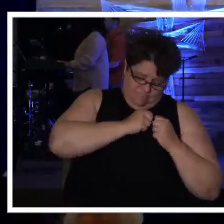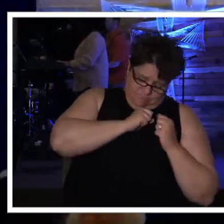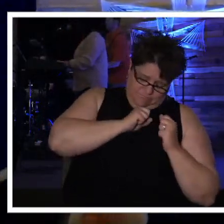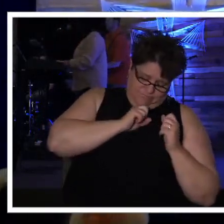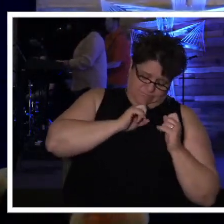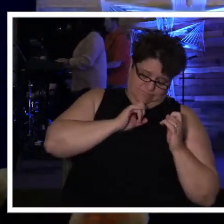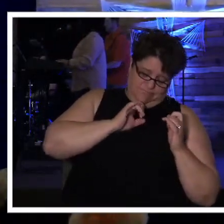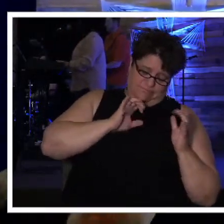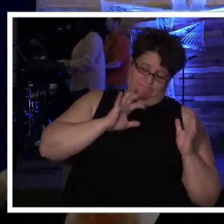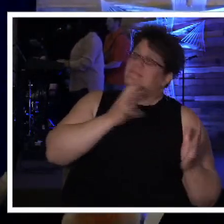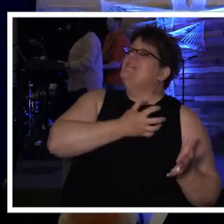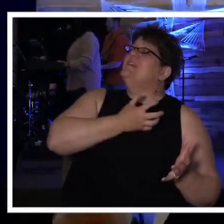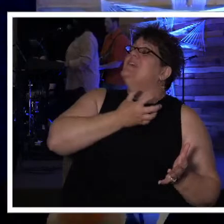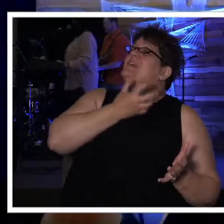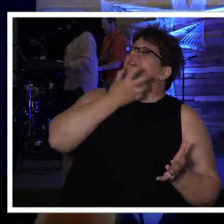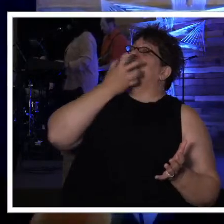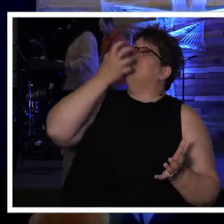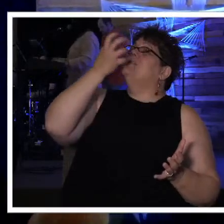I will give you